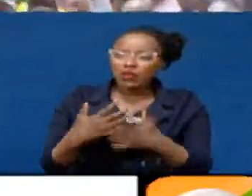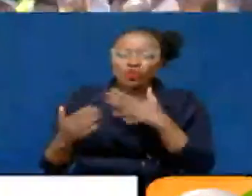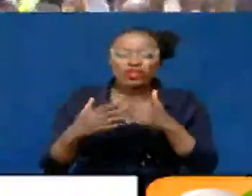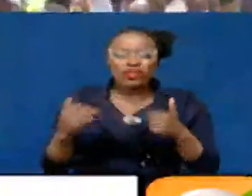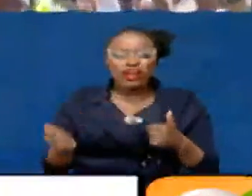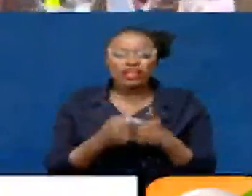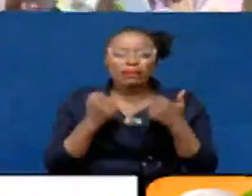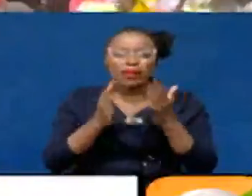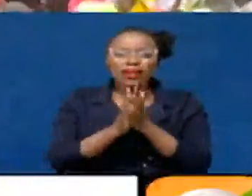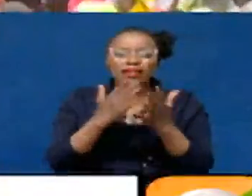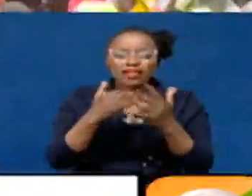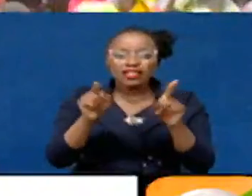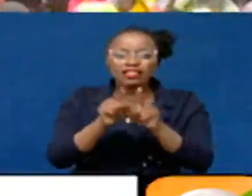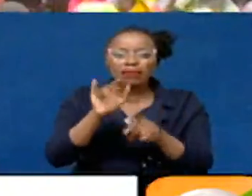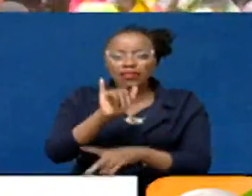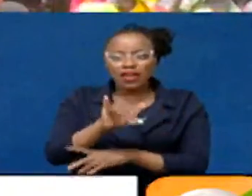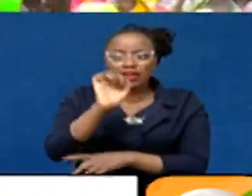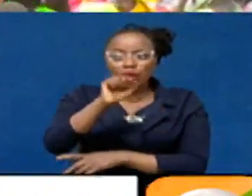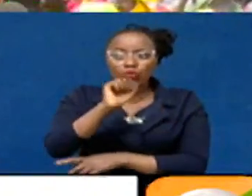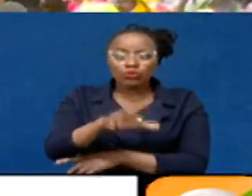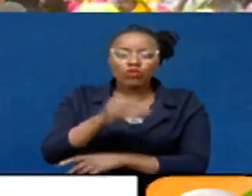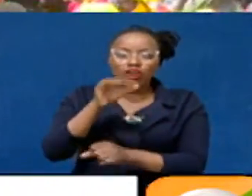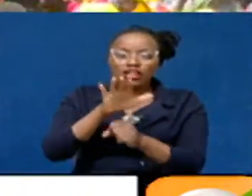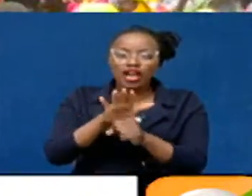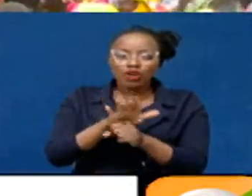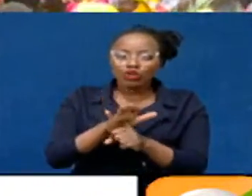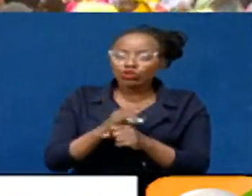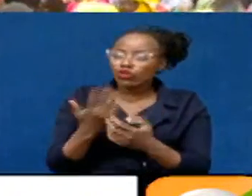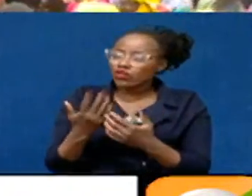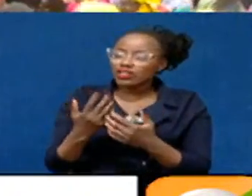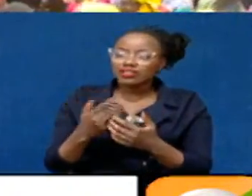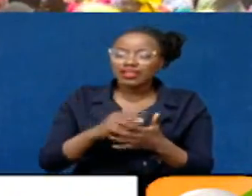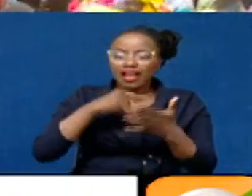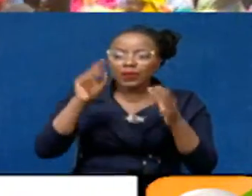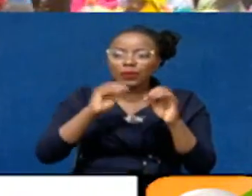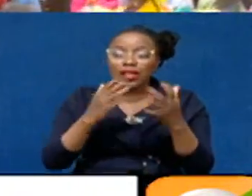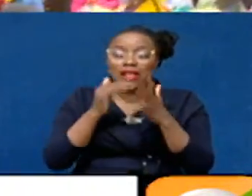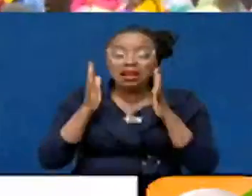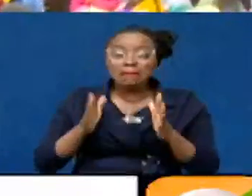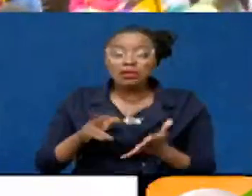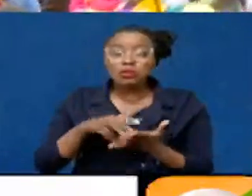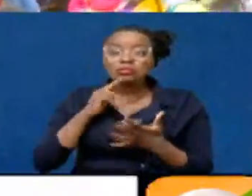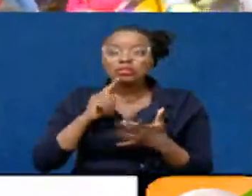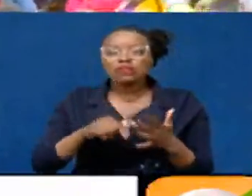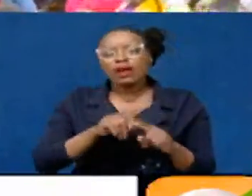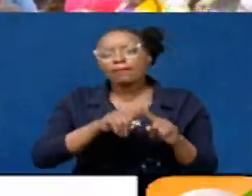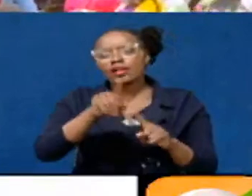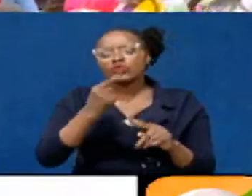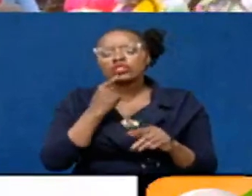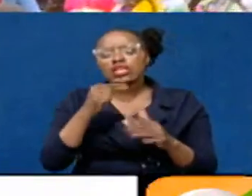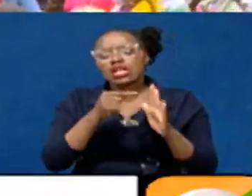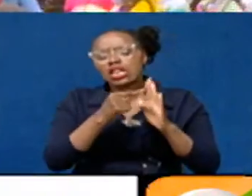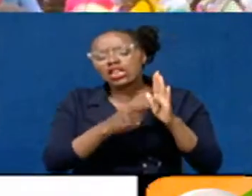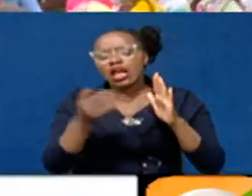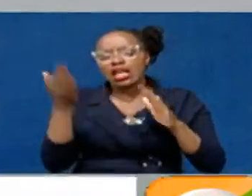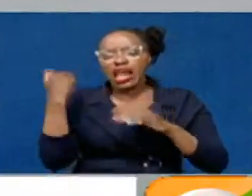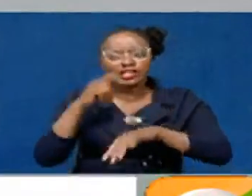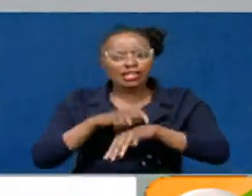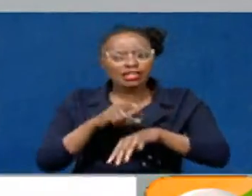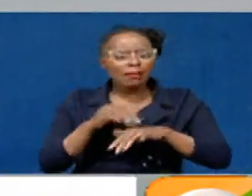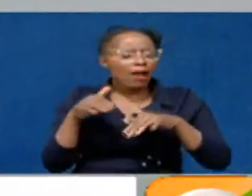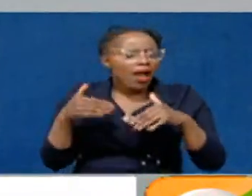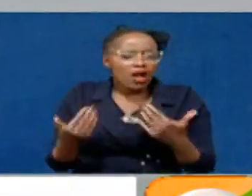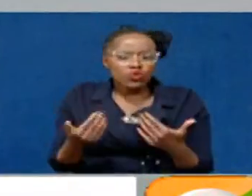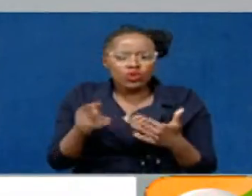events and things like that, you'll actually find a lot of inaccuracies. But no one will stand up and say, but you said this the other time.